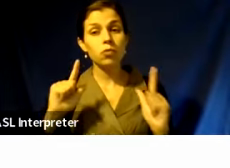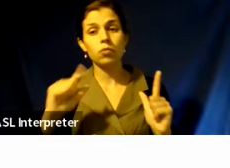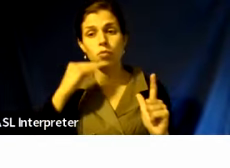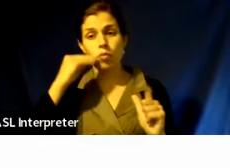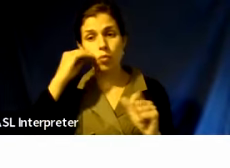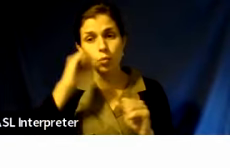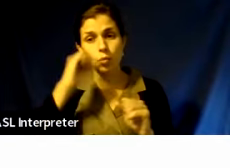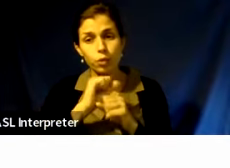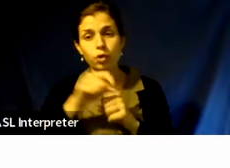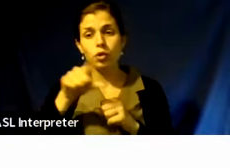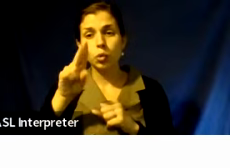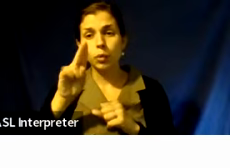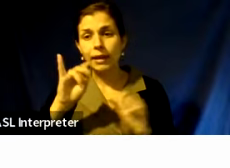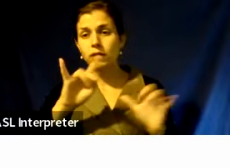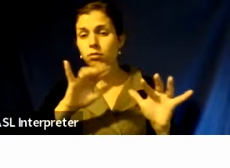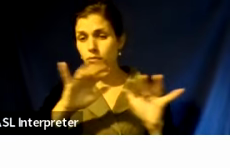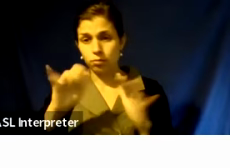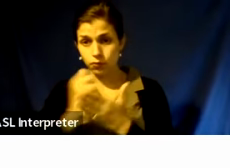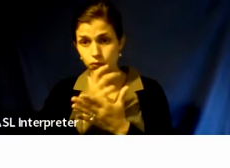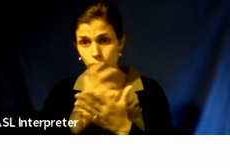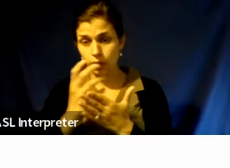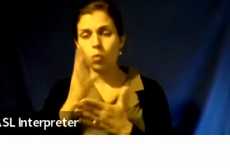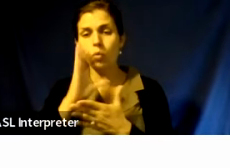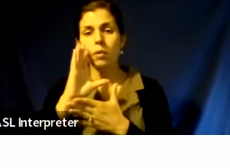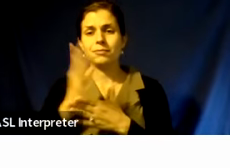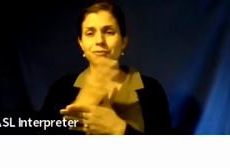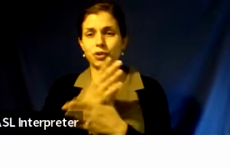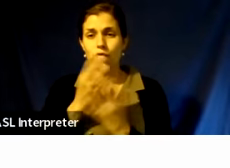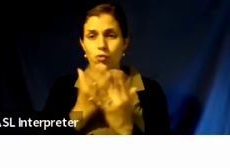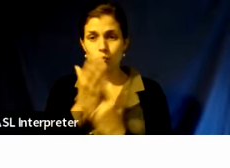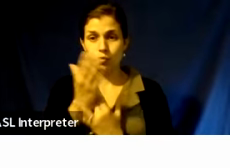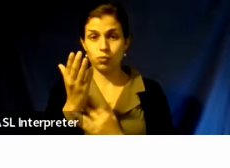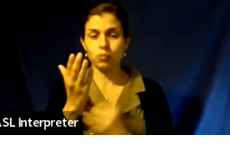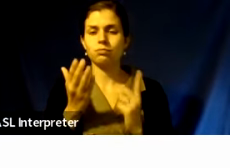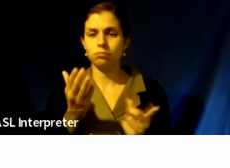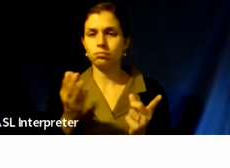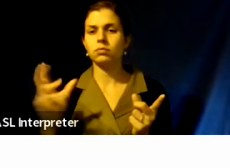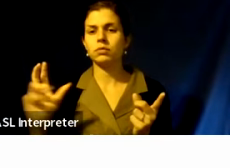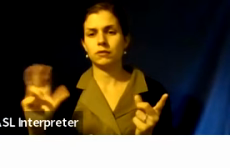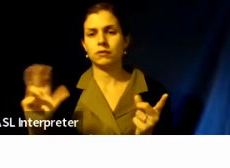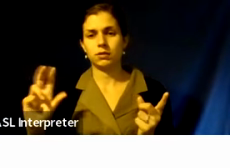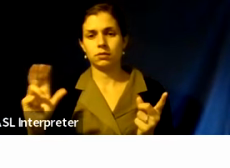will be shared with students through this platform, Canvas.